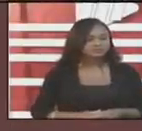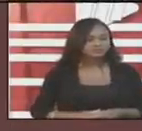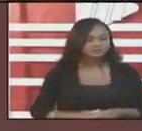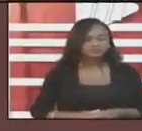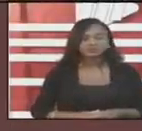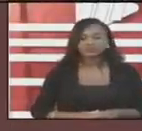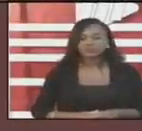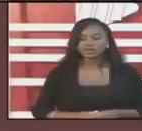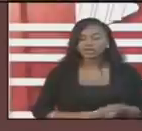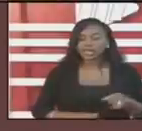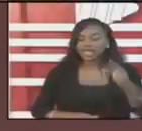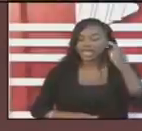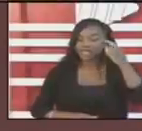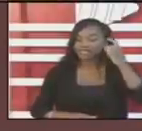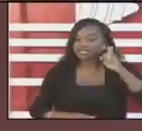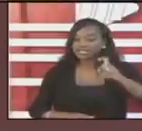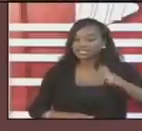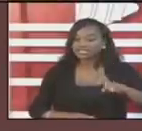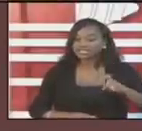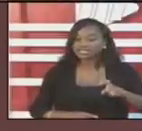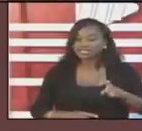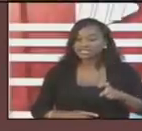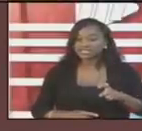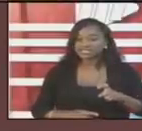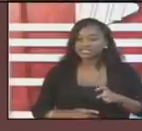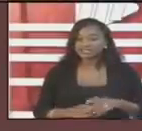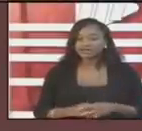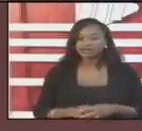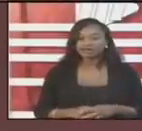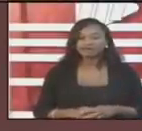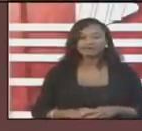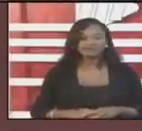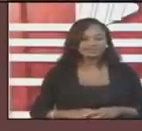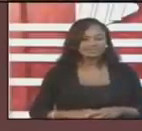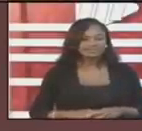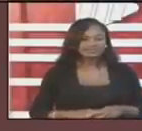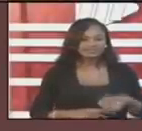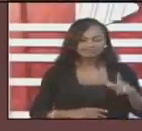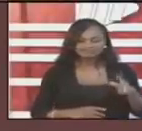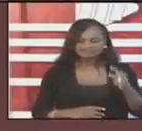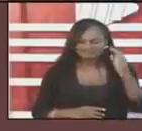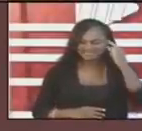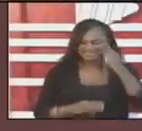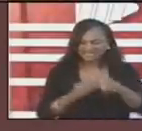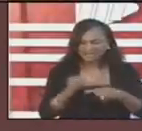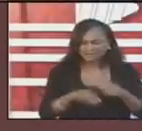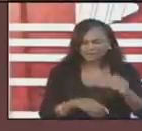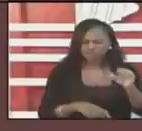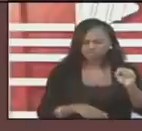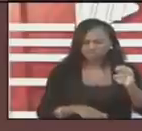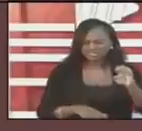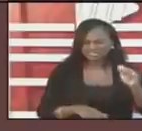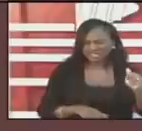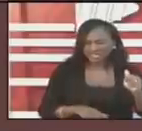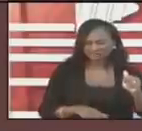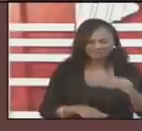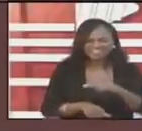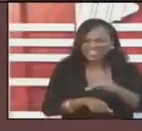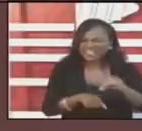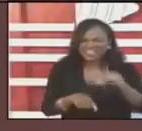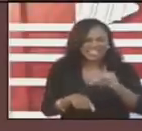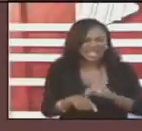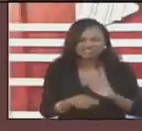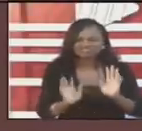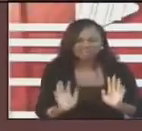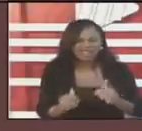I think we need to put the exam in context. Now, this is a natural feeling. Each parent goes through